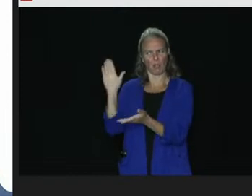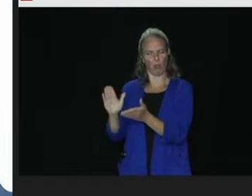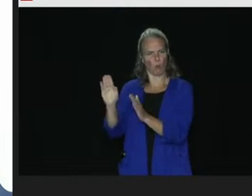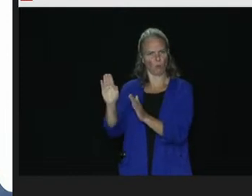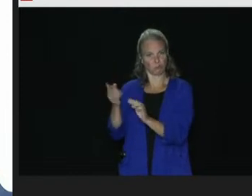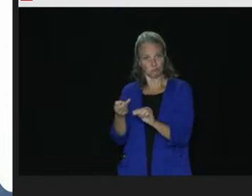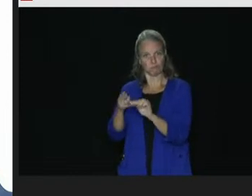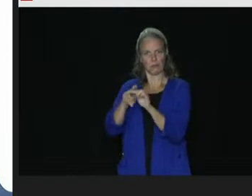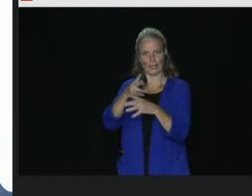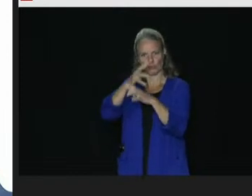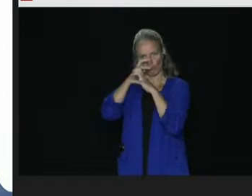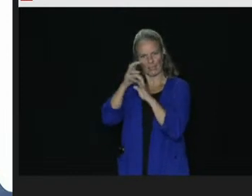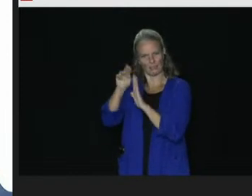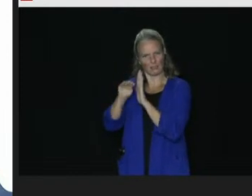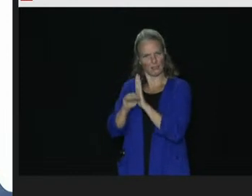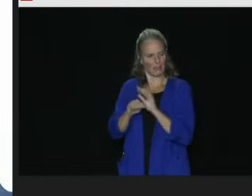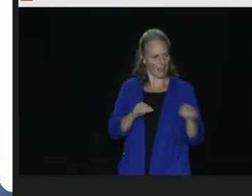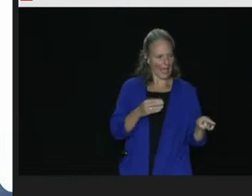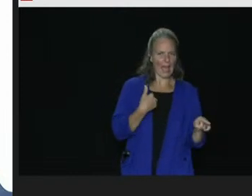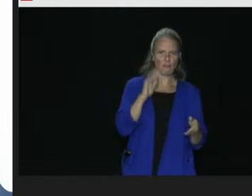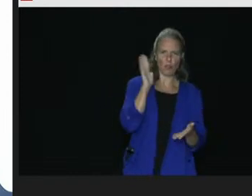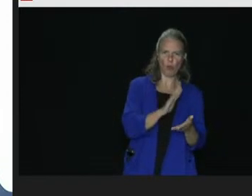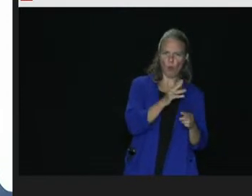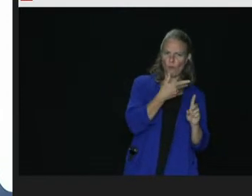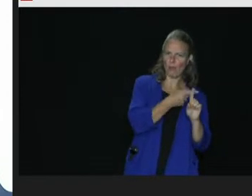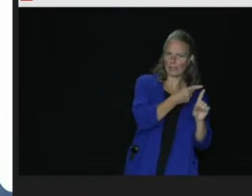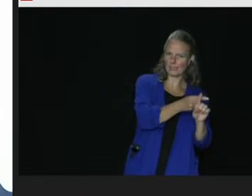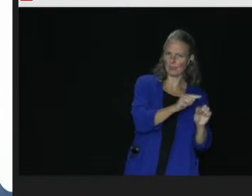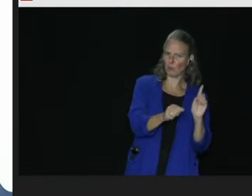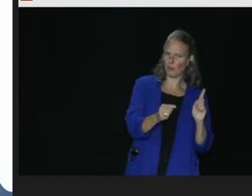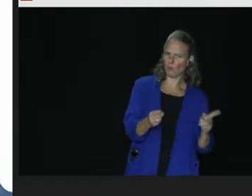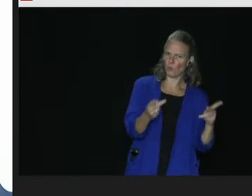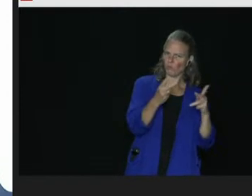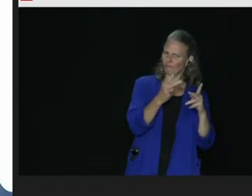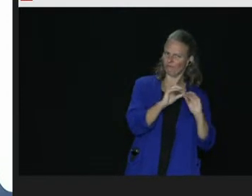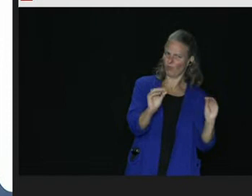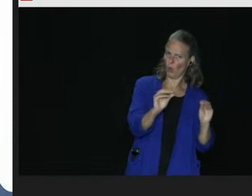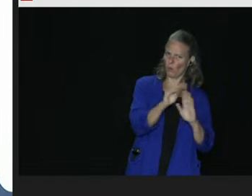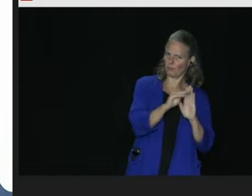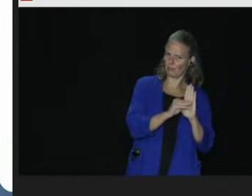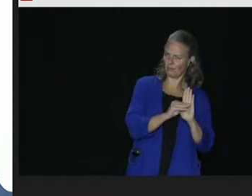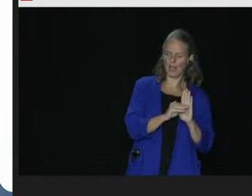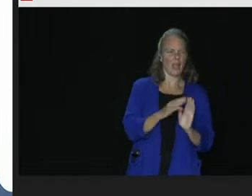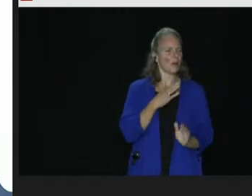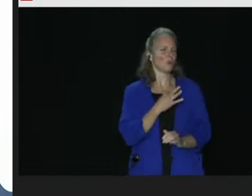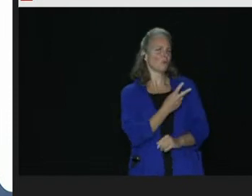holiday? And I wanted to know from each of you, what will you be doing Thanksgiving